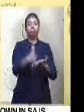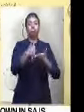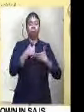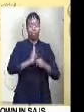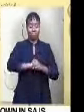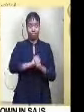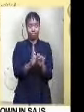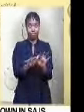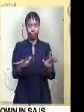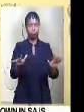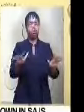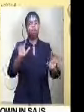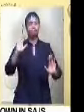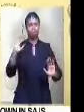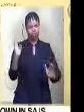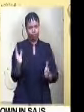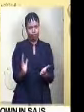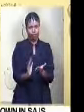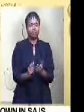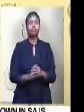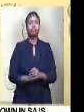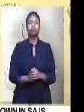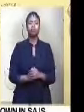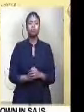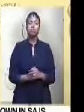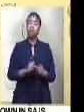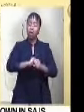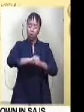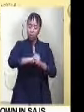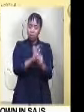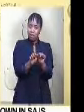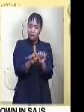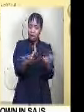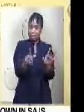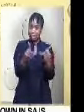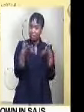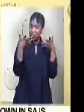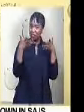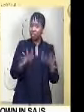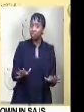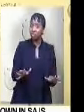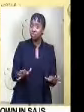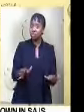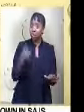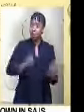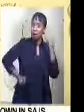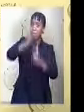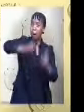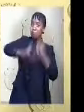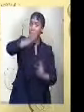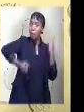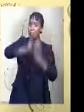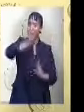But the struggle against the coronavirus is far from over. We are only